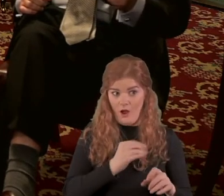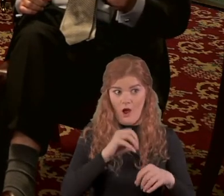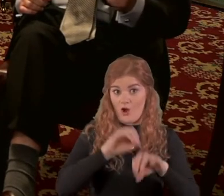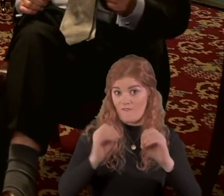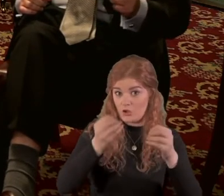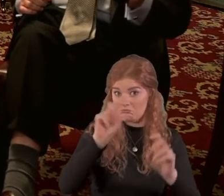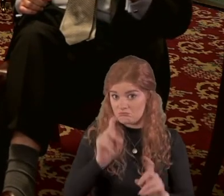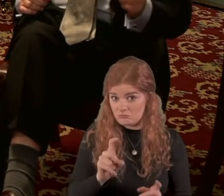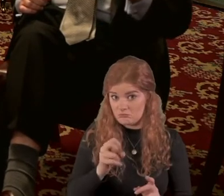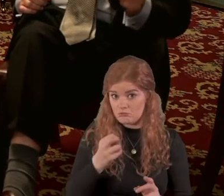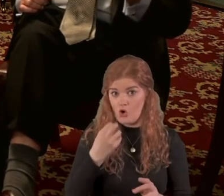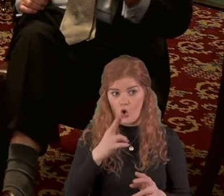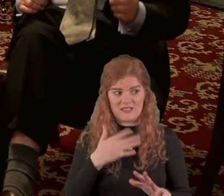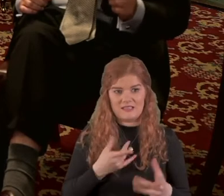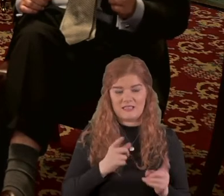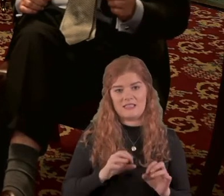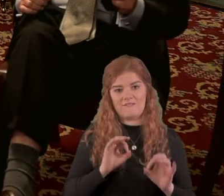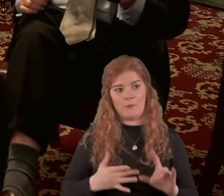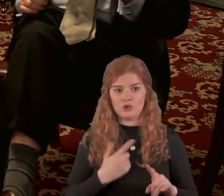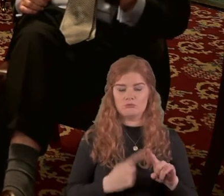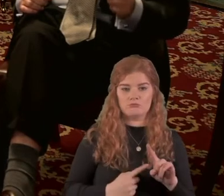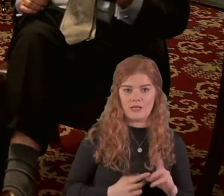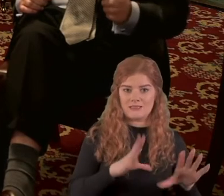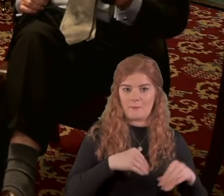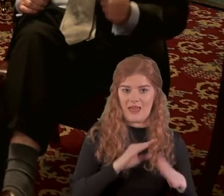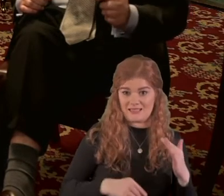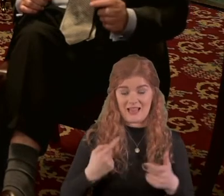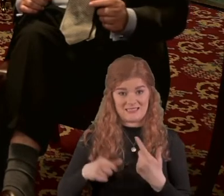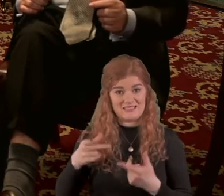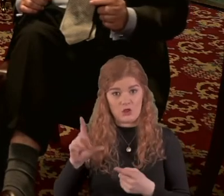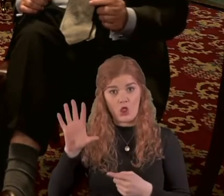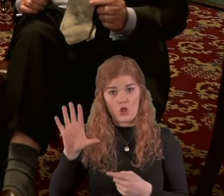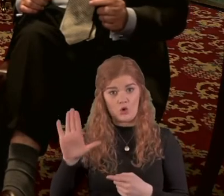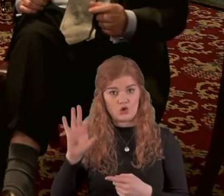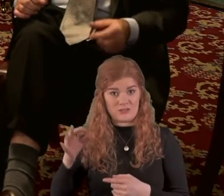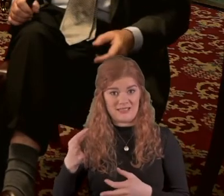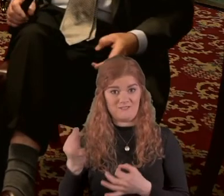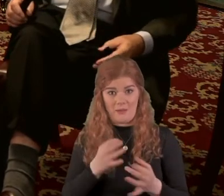nuance on that, did Lloyd George get them everything that was really going at the time?